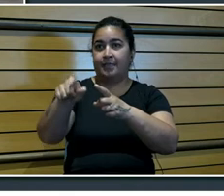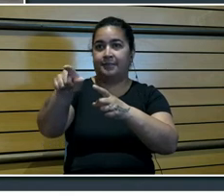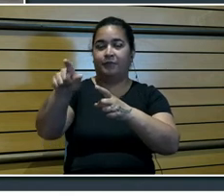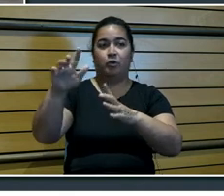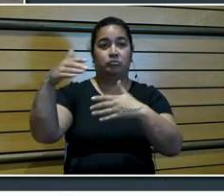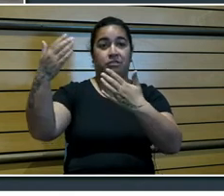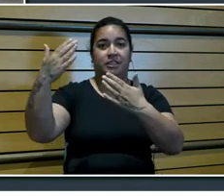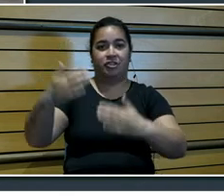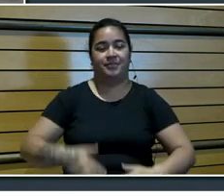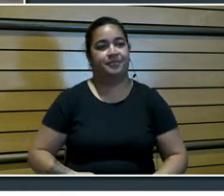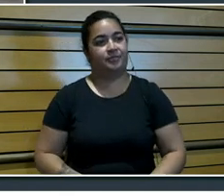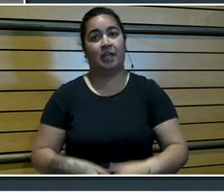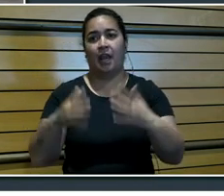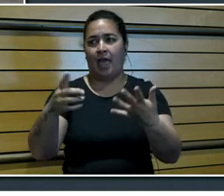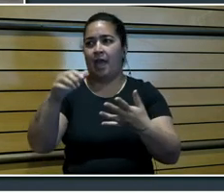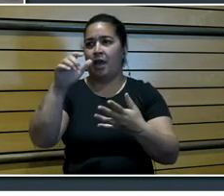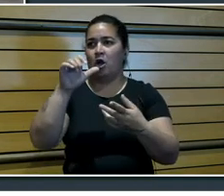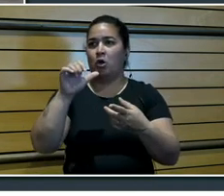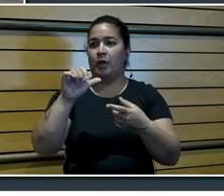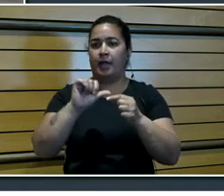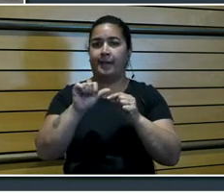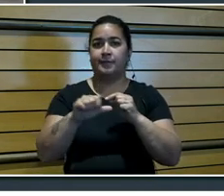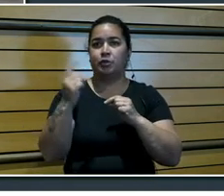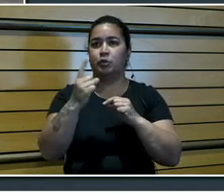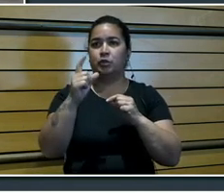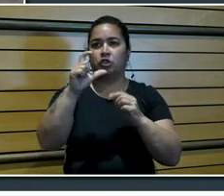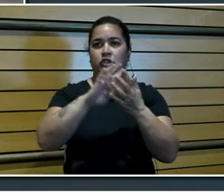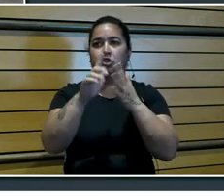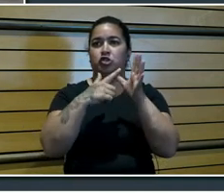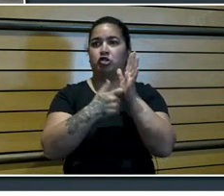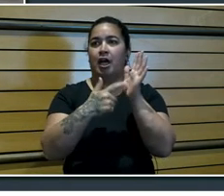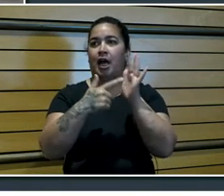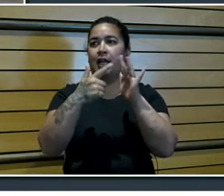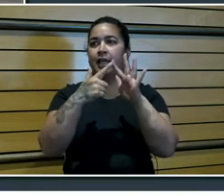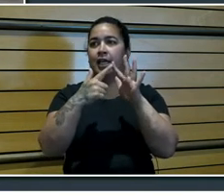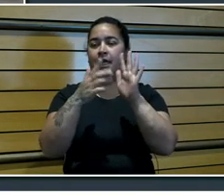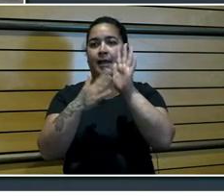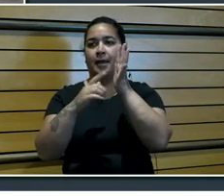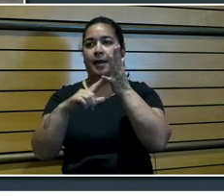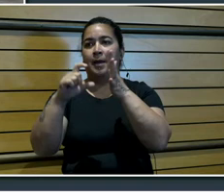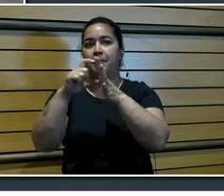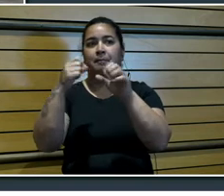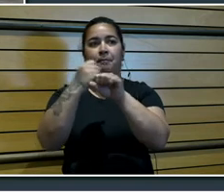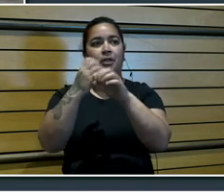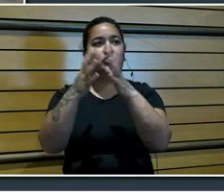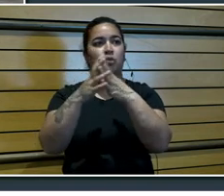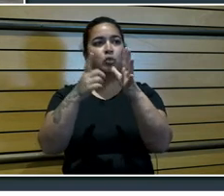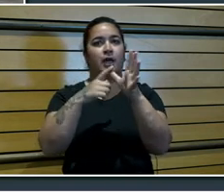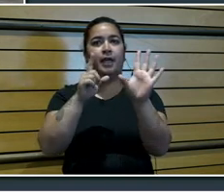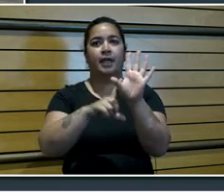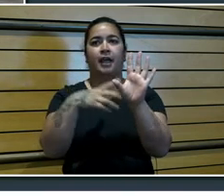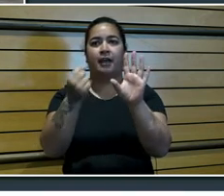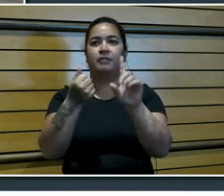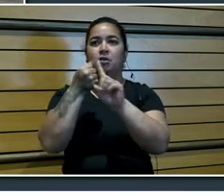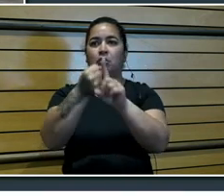I'd now like to welcome Charlie Mudgway, who I believe is being supported by Case Tarpany, Kate Skidmore and Jack Evans.